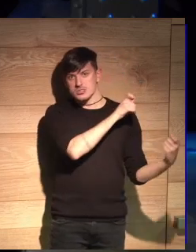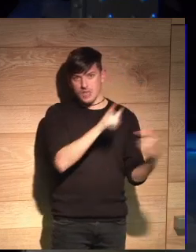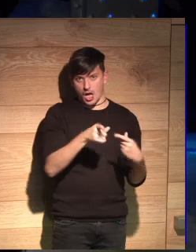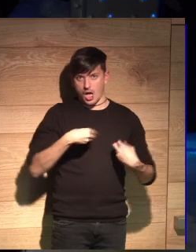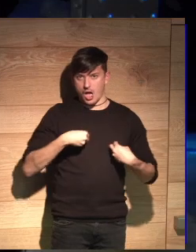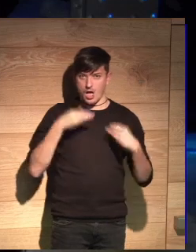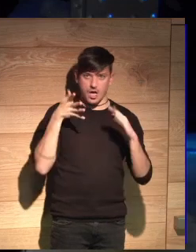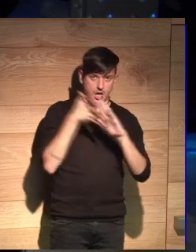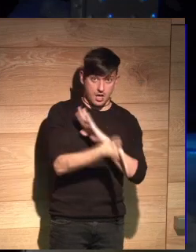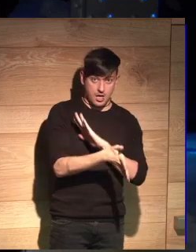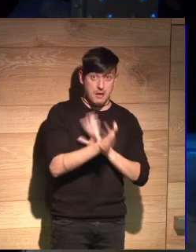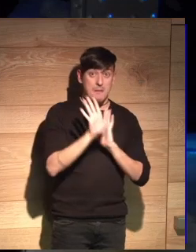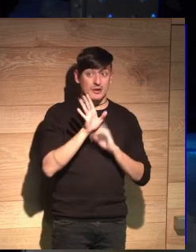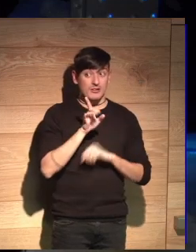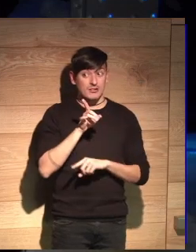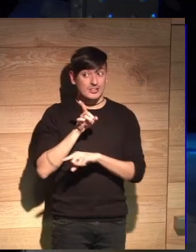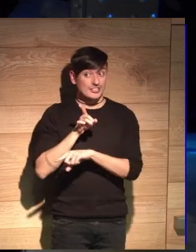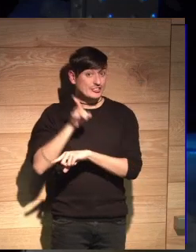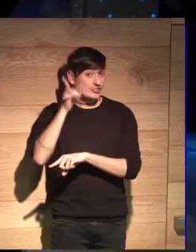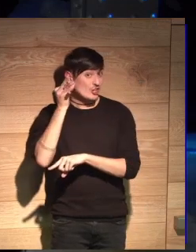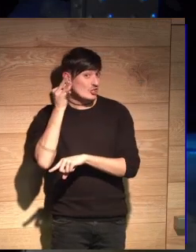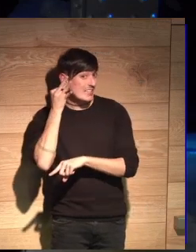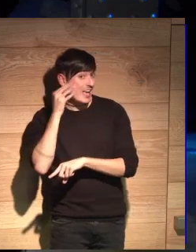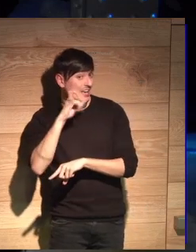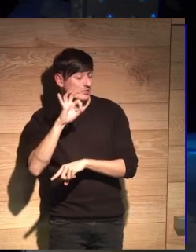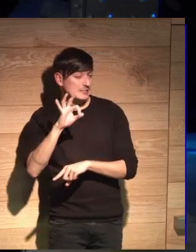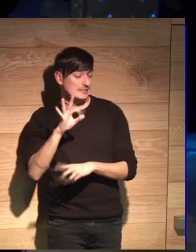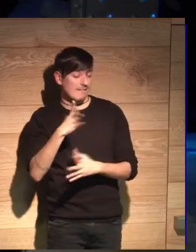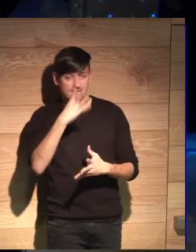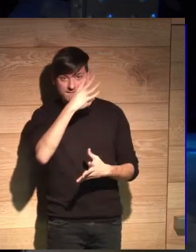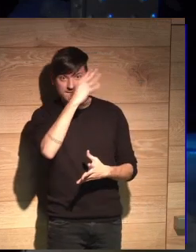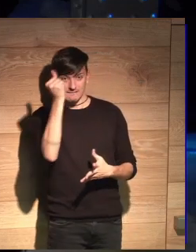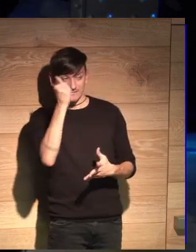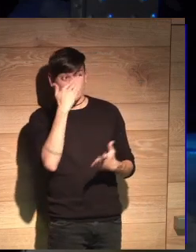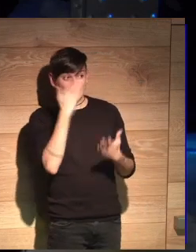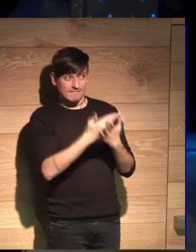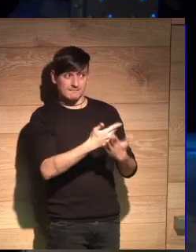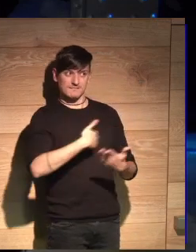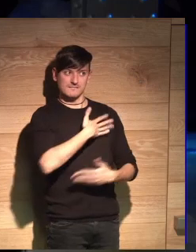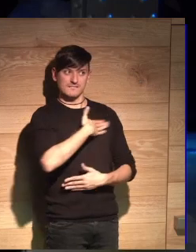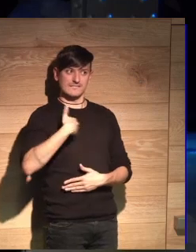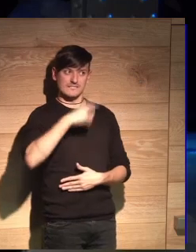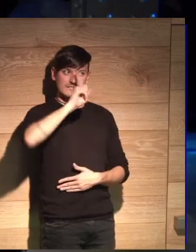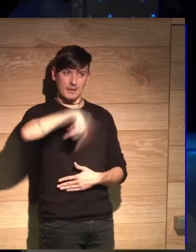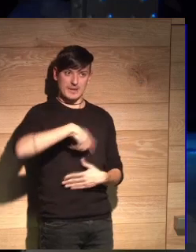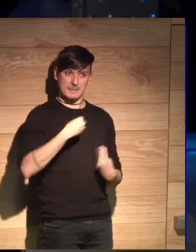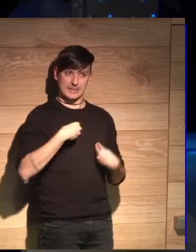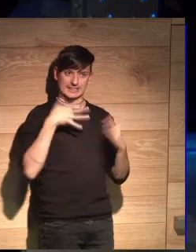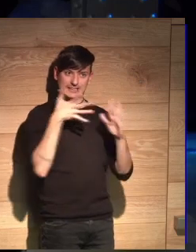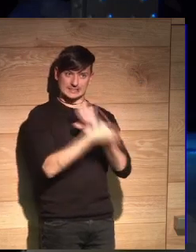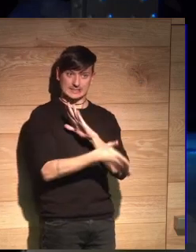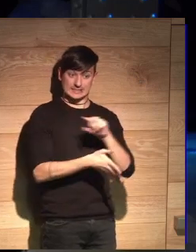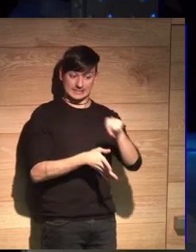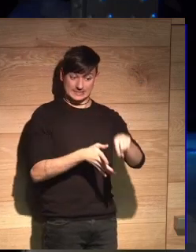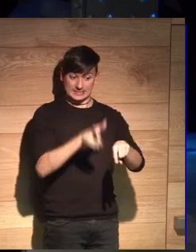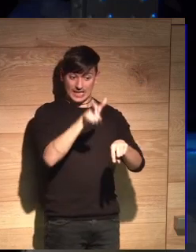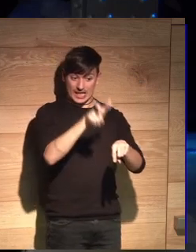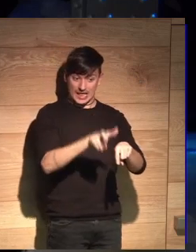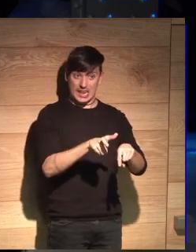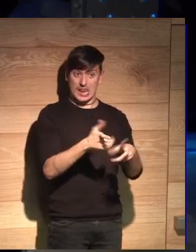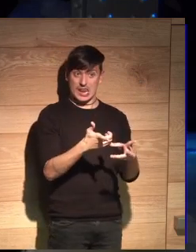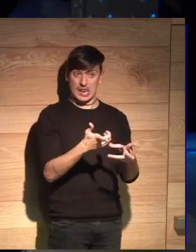gods accepted that, but the goddess forgot to ask for eternal youth. Therefore,